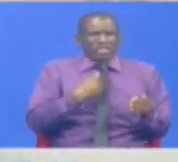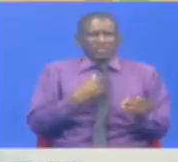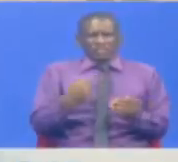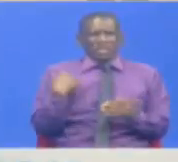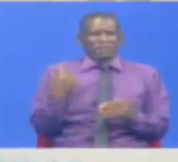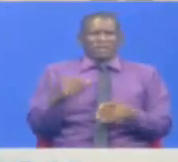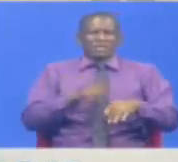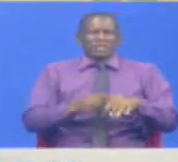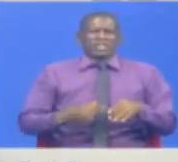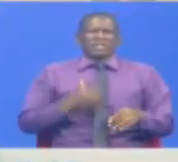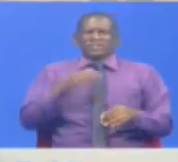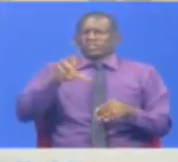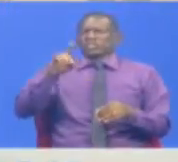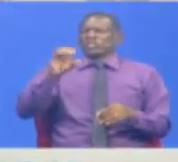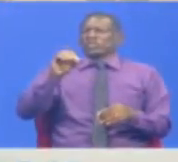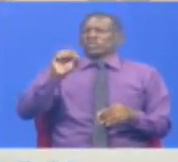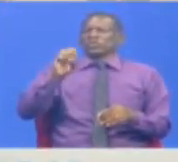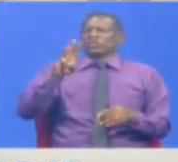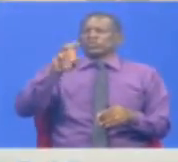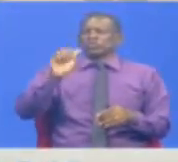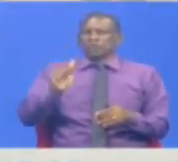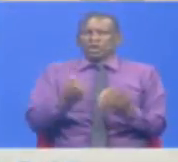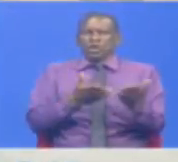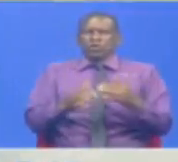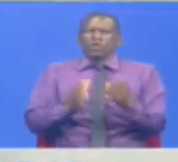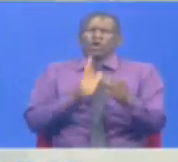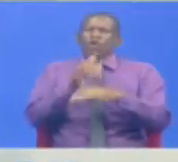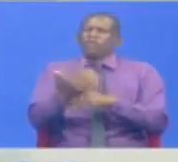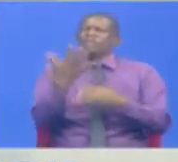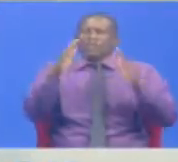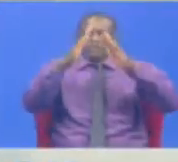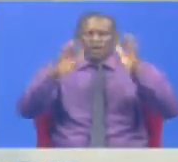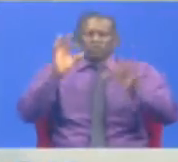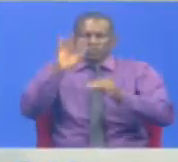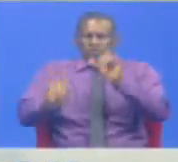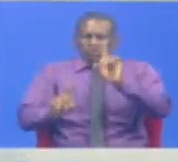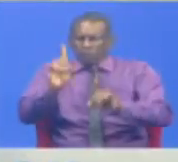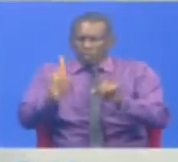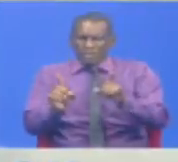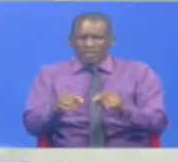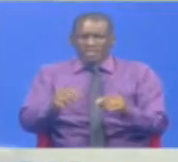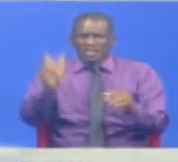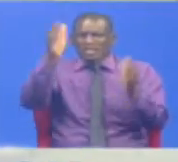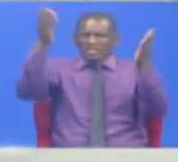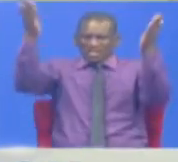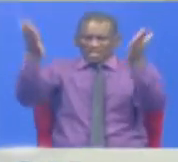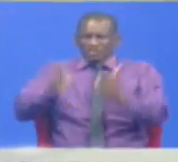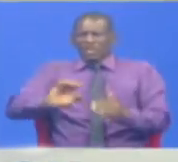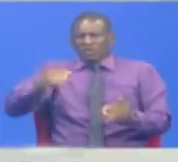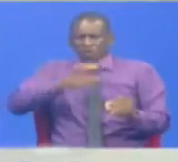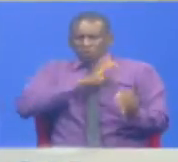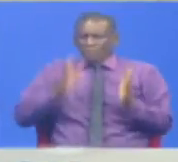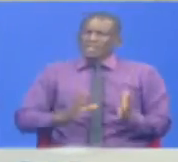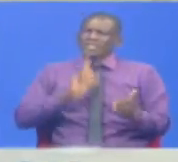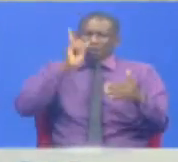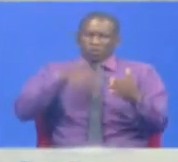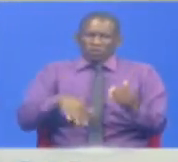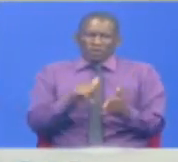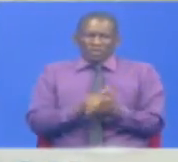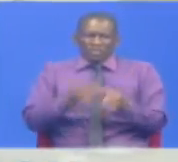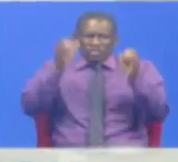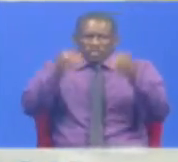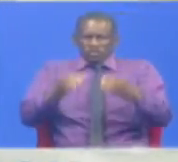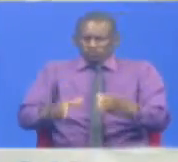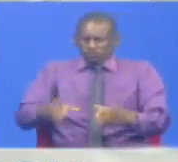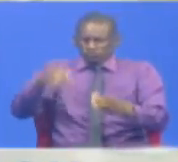visiting Doswa in Nesut, where more than five houses were set ablaze, the Rift Valley County Commissioner said that the new beacons were put